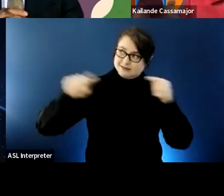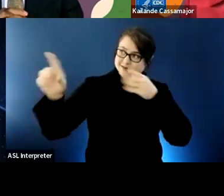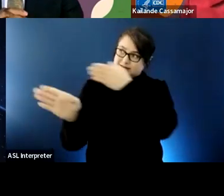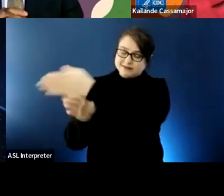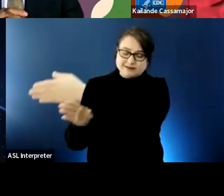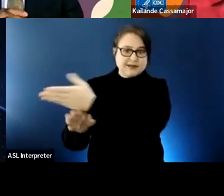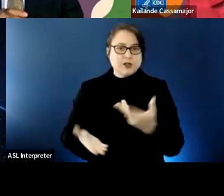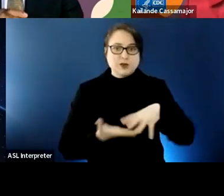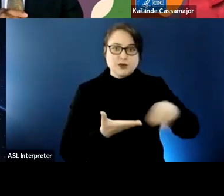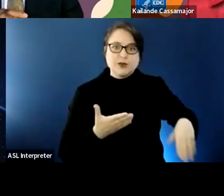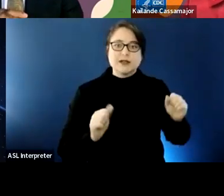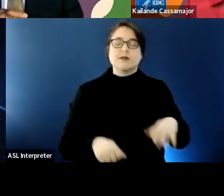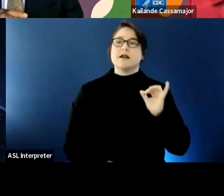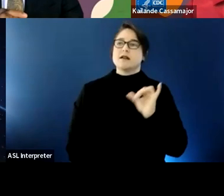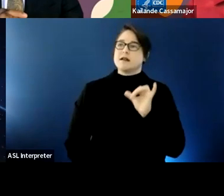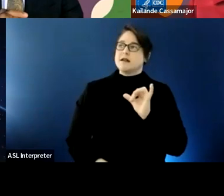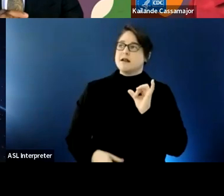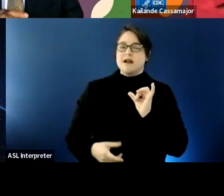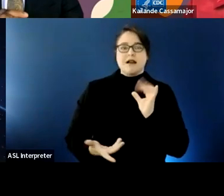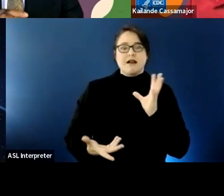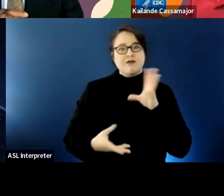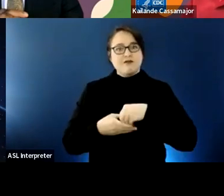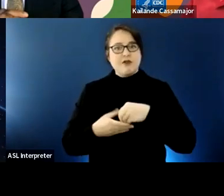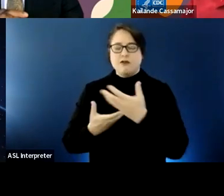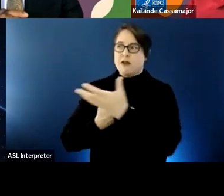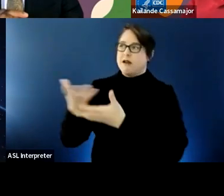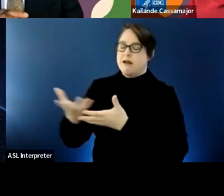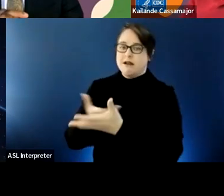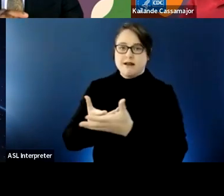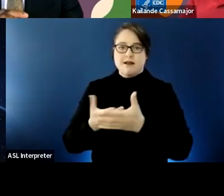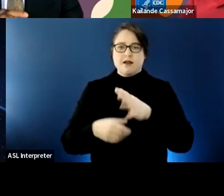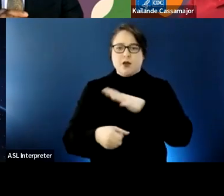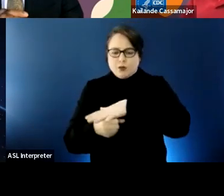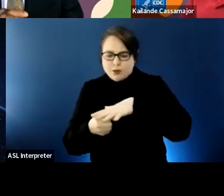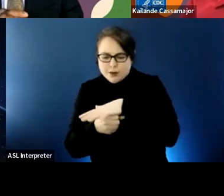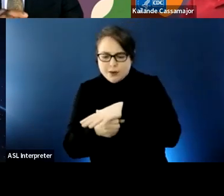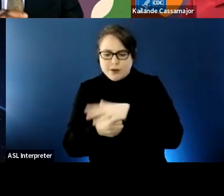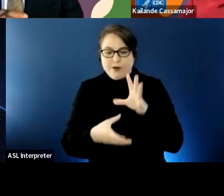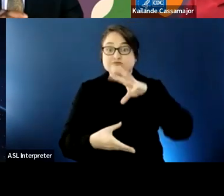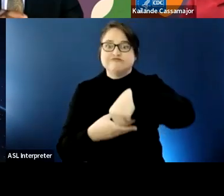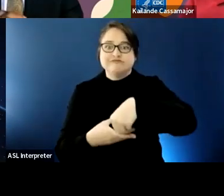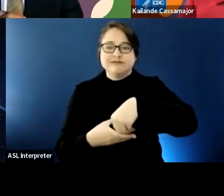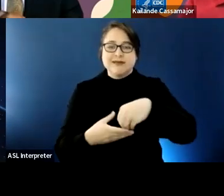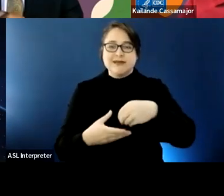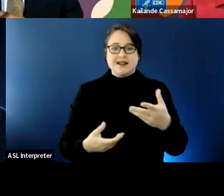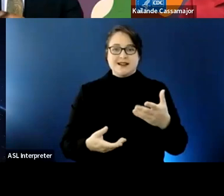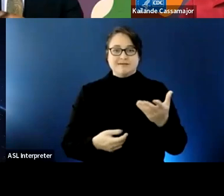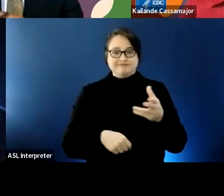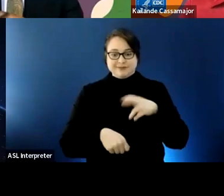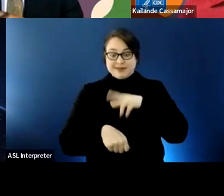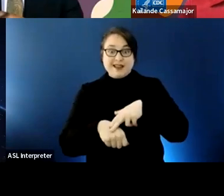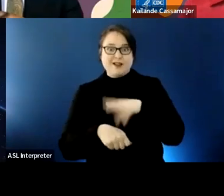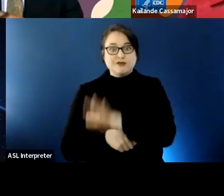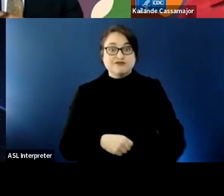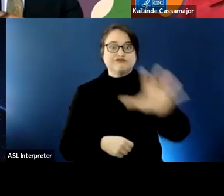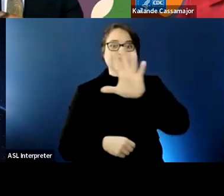be involved and make changes within the local and our national community. So it's really exciting. And I'm looking forward and thankful